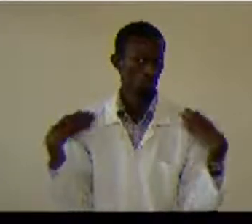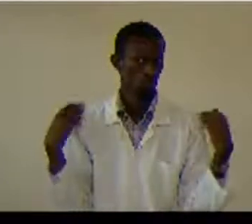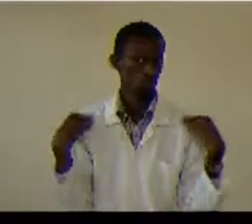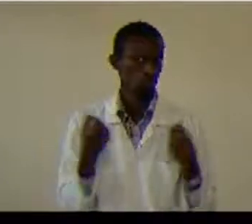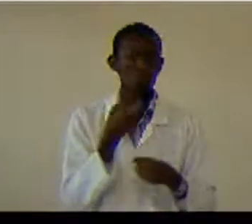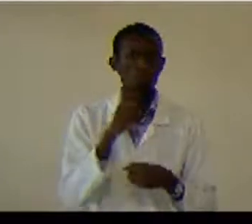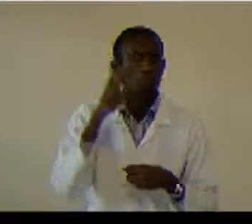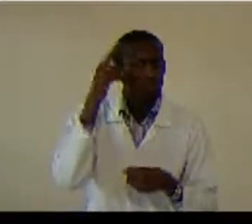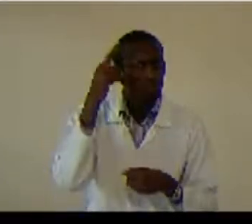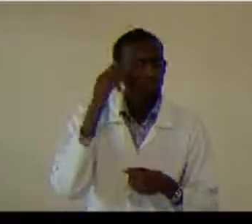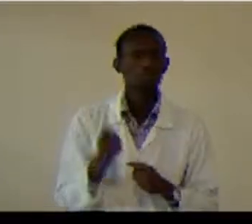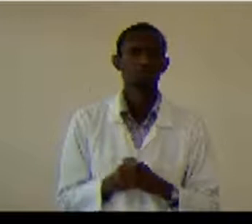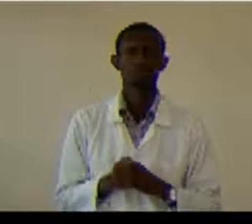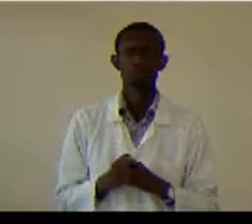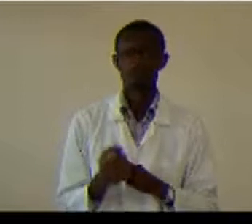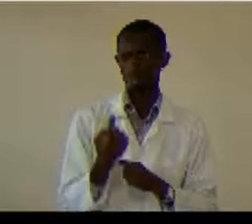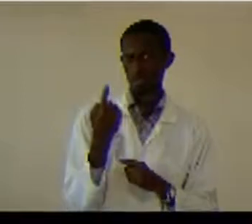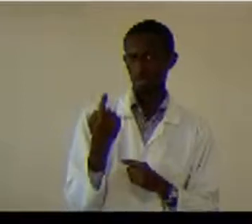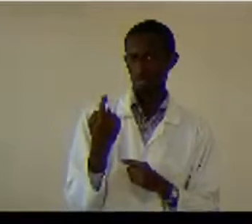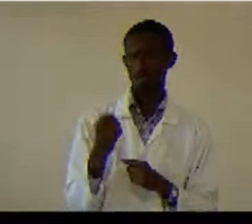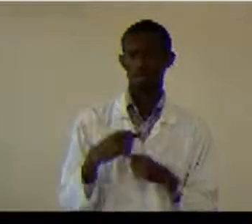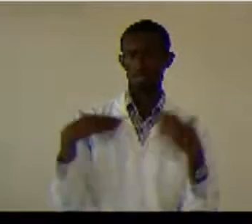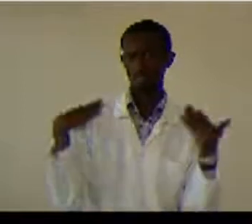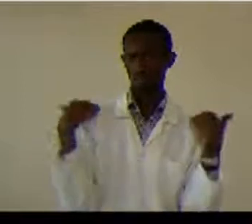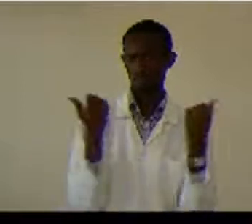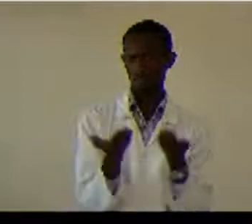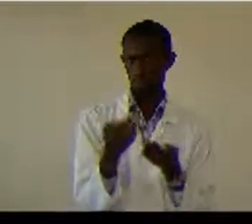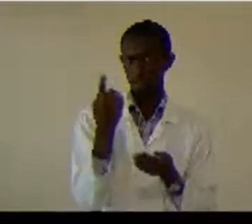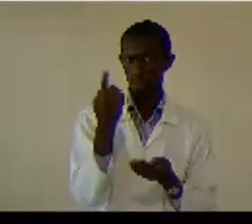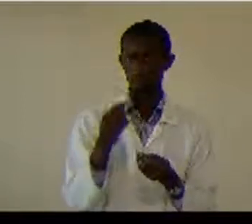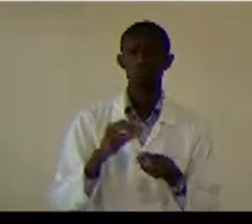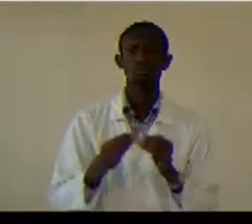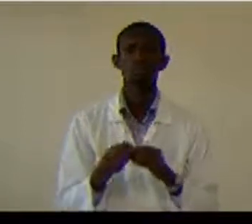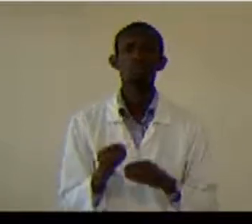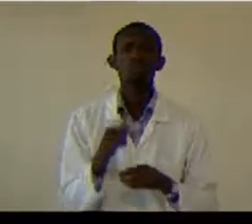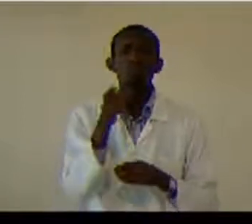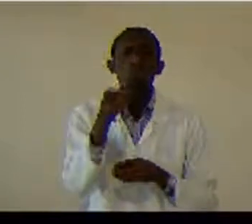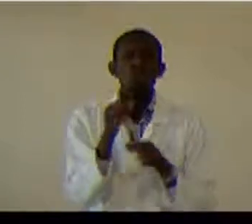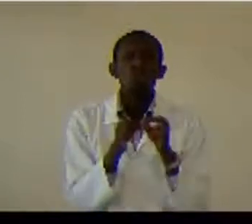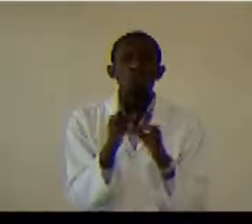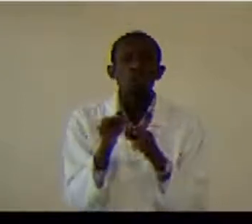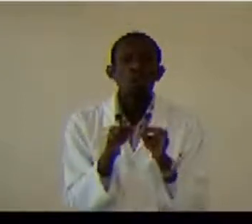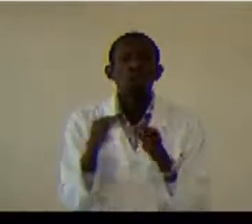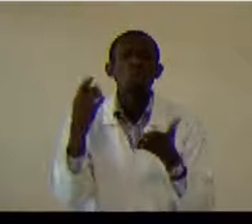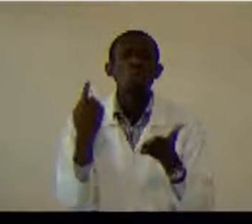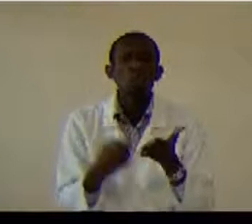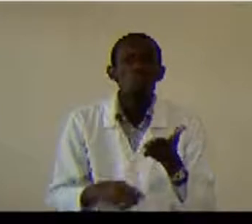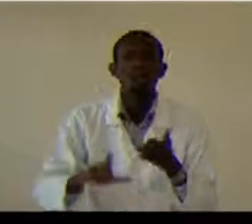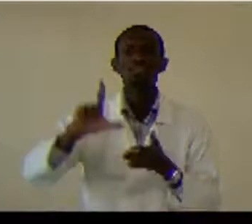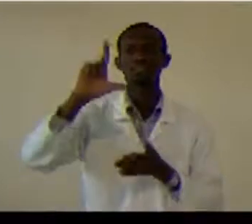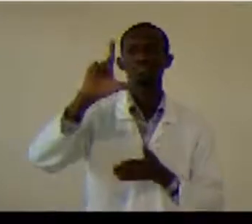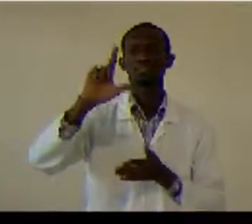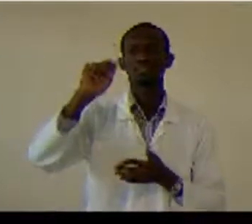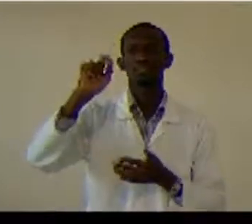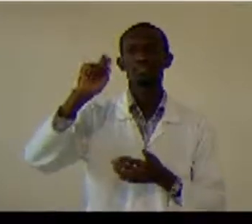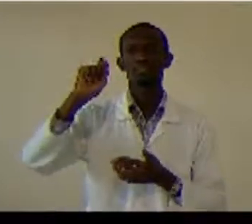Now, one of the questions, part A, was asking, define latent heat. And we will move very quickly there because I